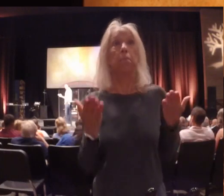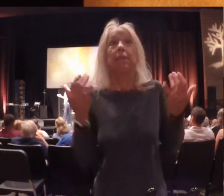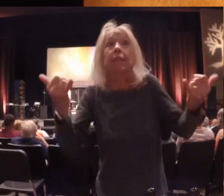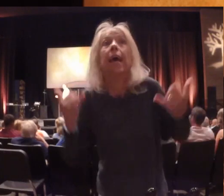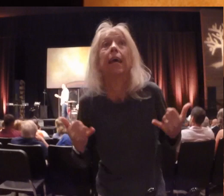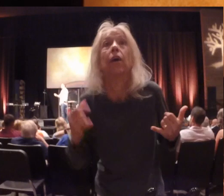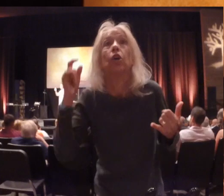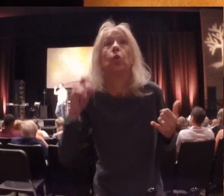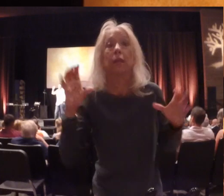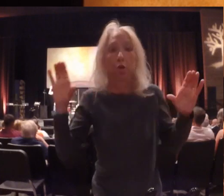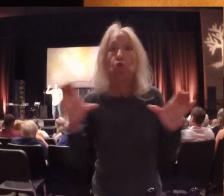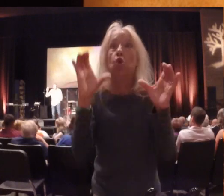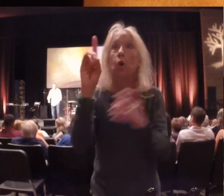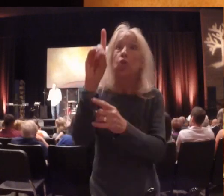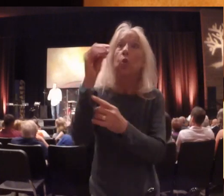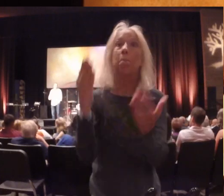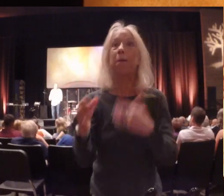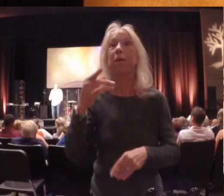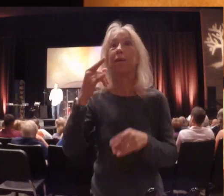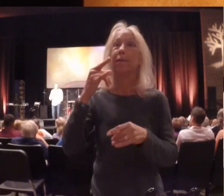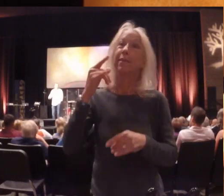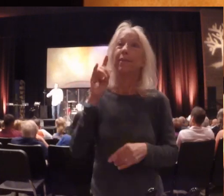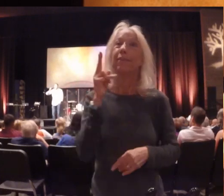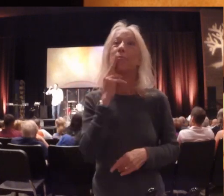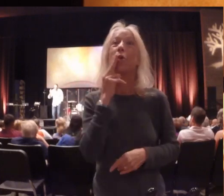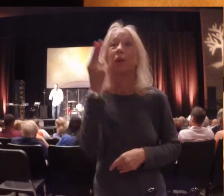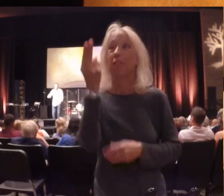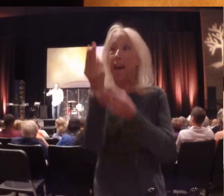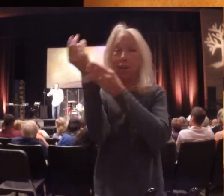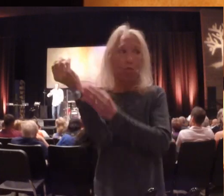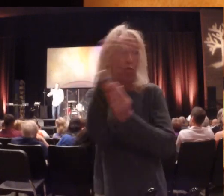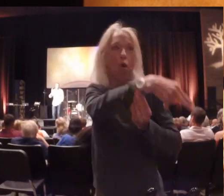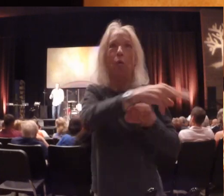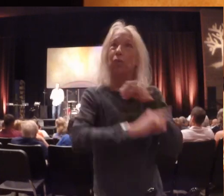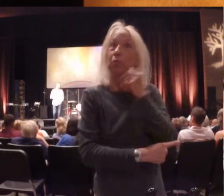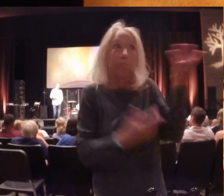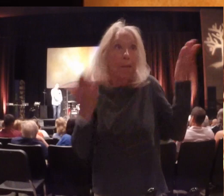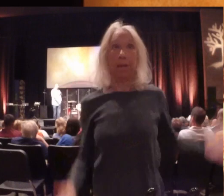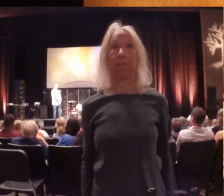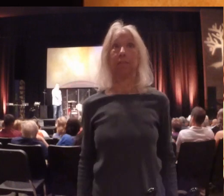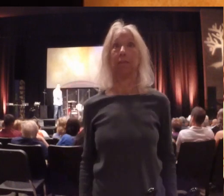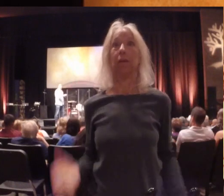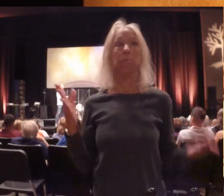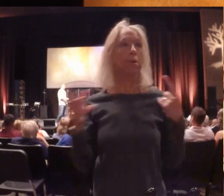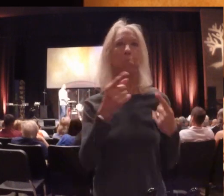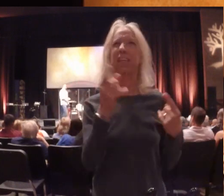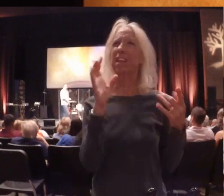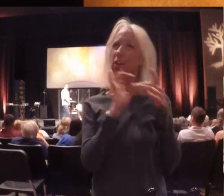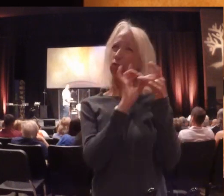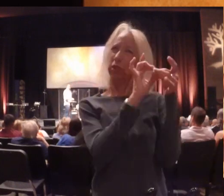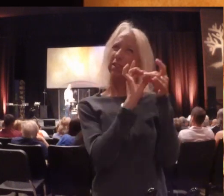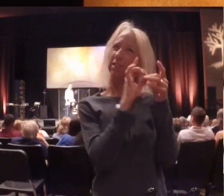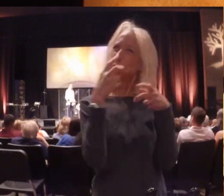Maybe today you need to walk out of this place and throw your cigarettes in the trash can and have a ridiculous kind of faith. Some of you maybe are